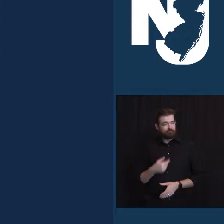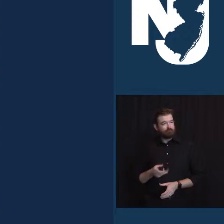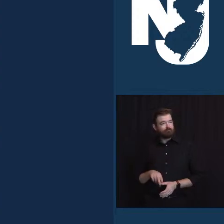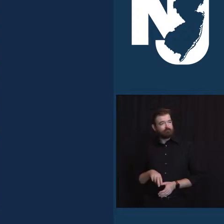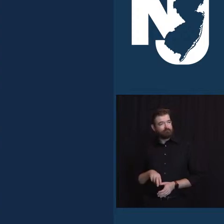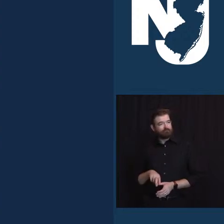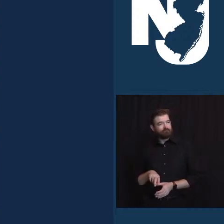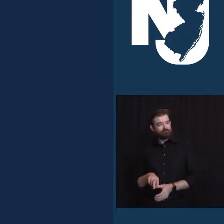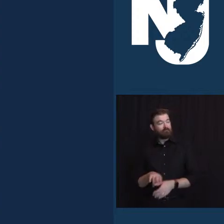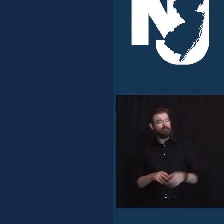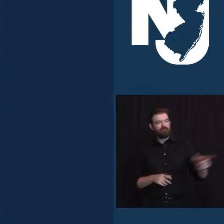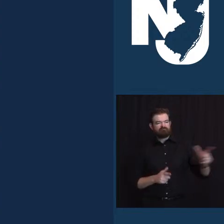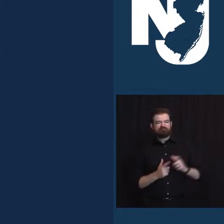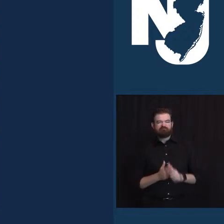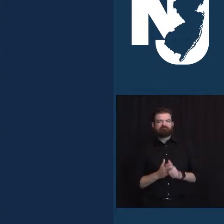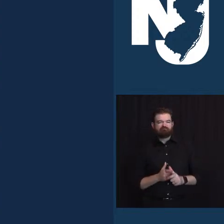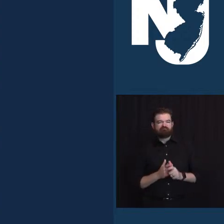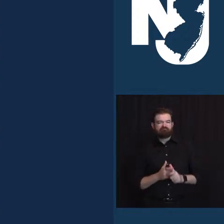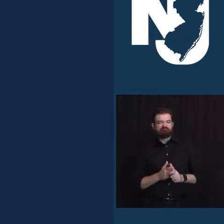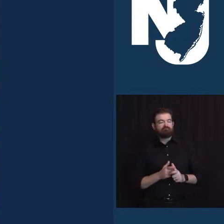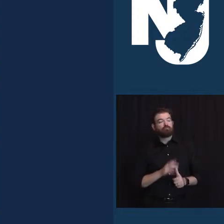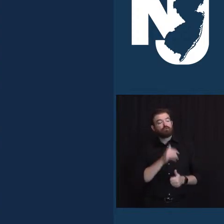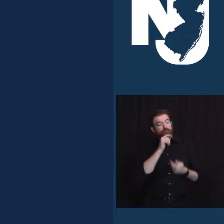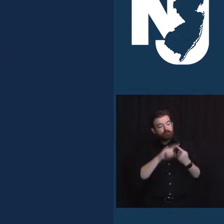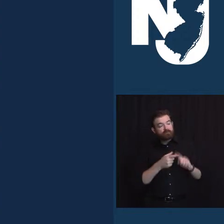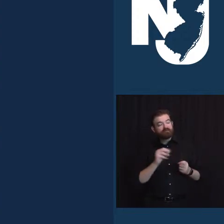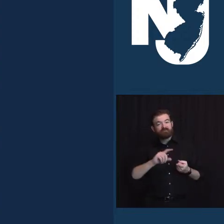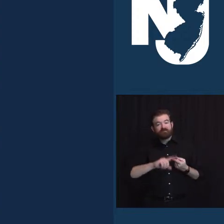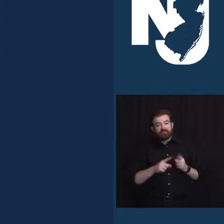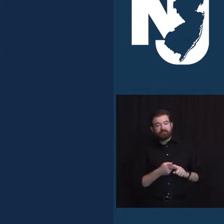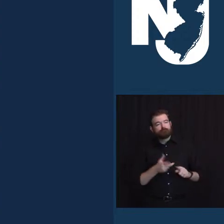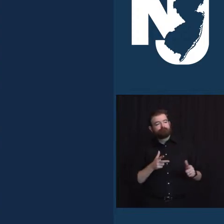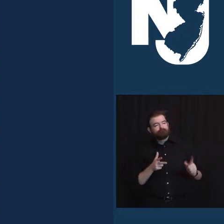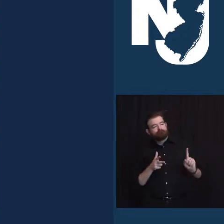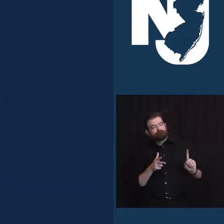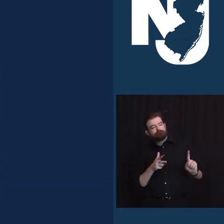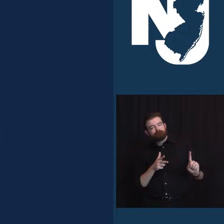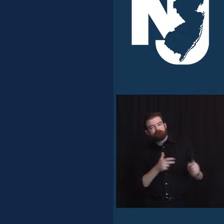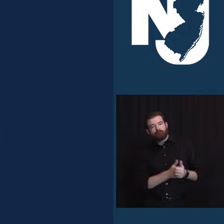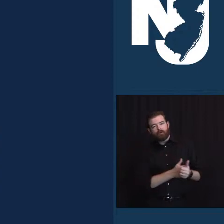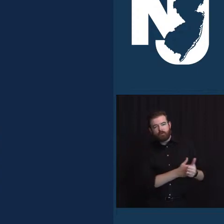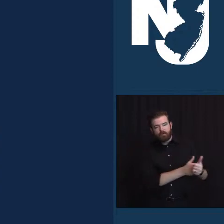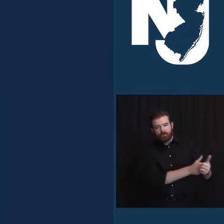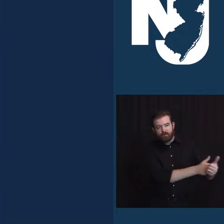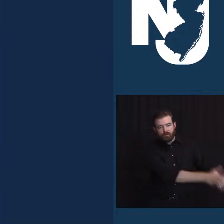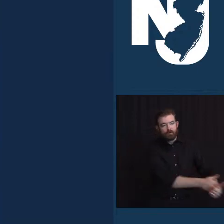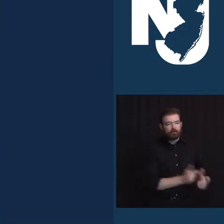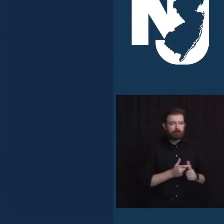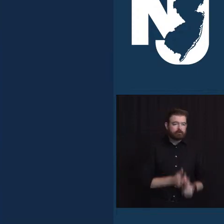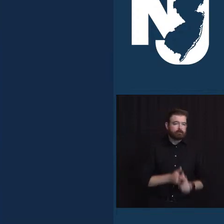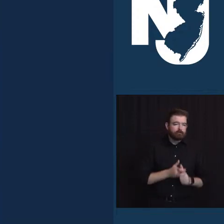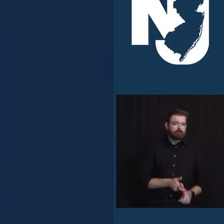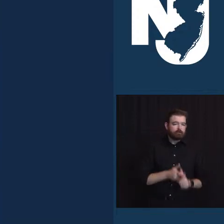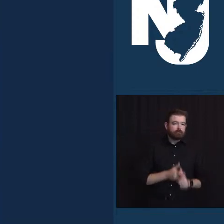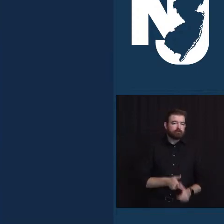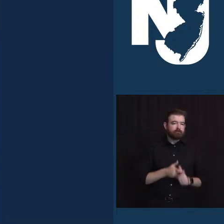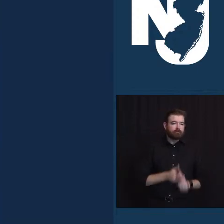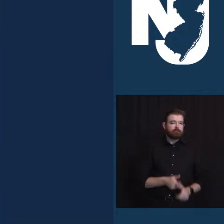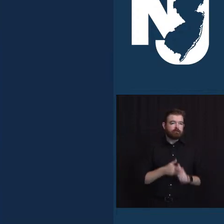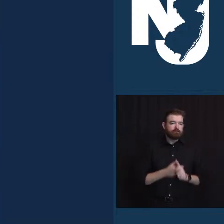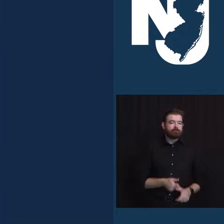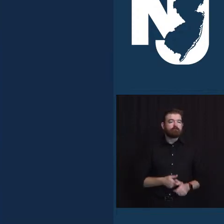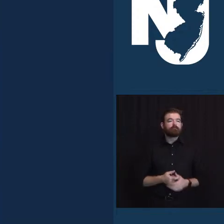40 miles a day. Dave, you can do that. Hella would sometimes be joined by runners who would hop in to